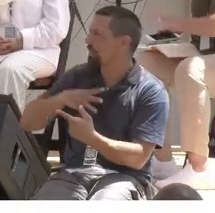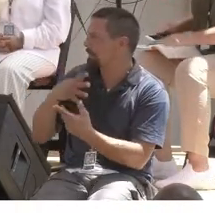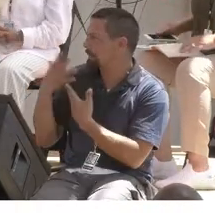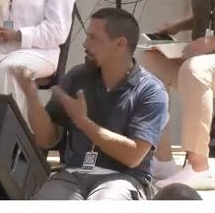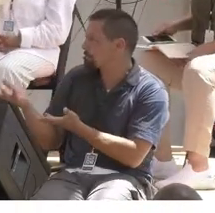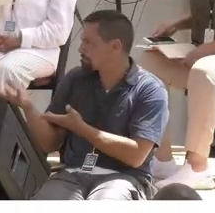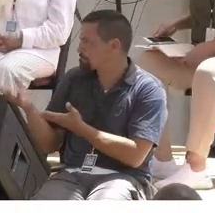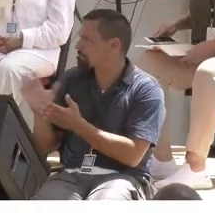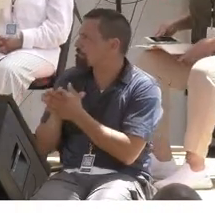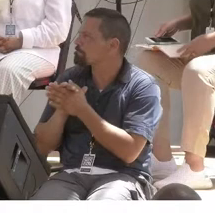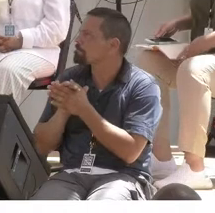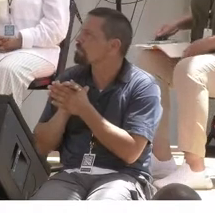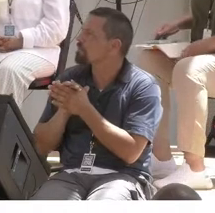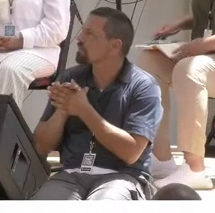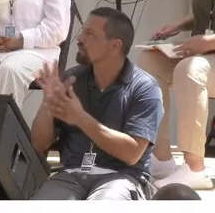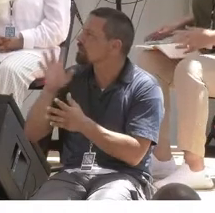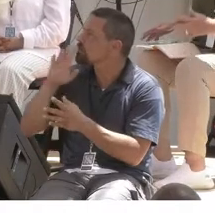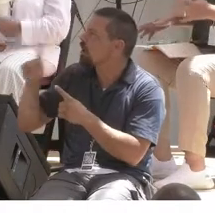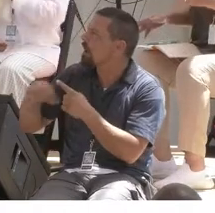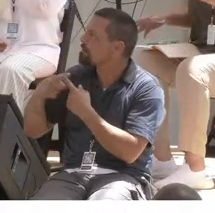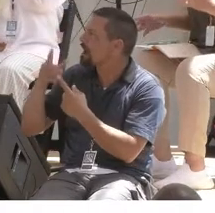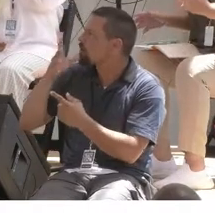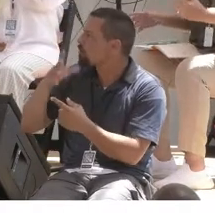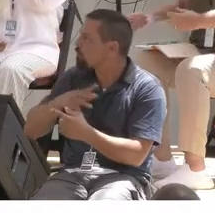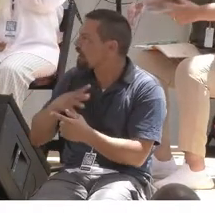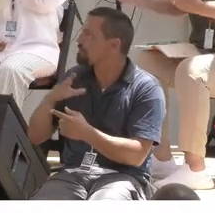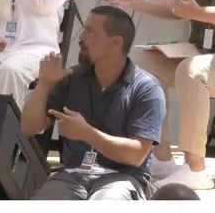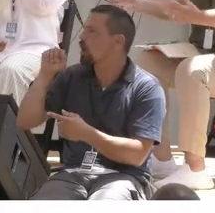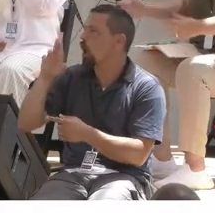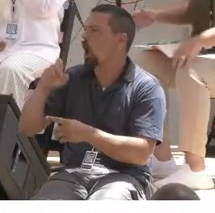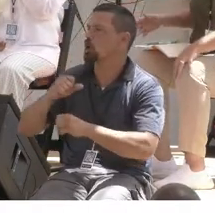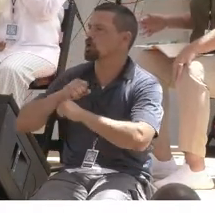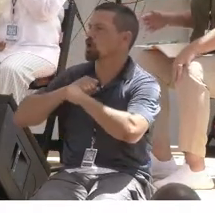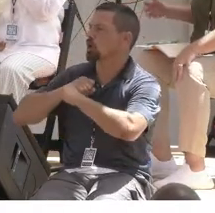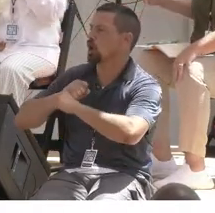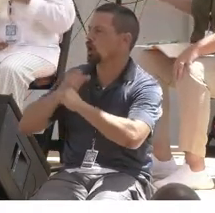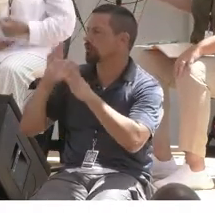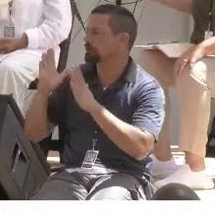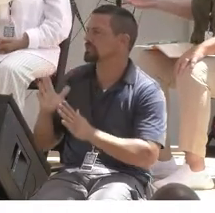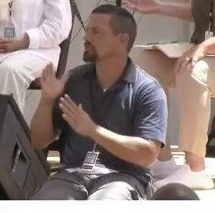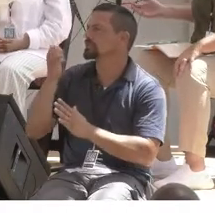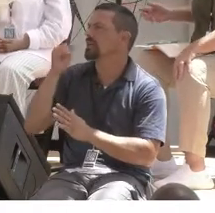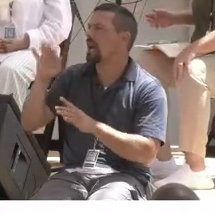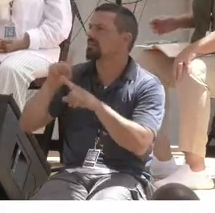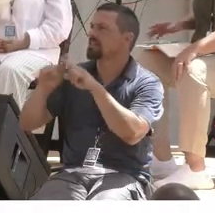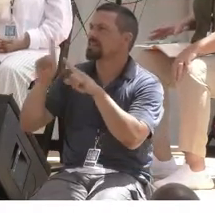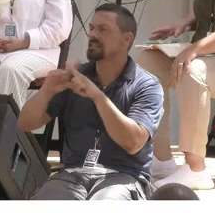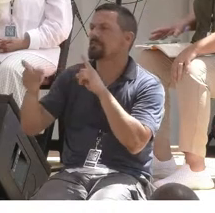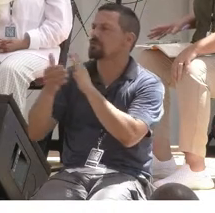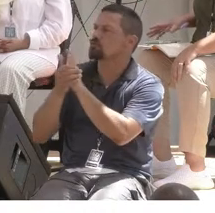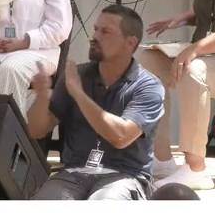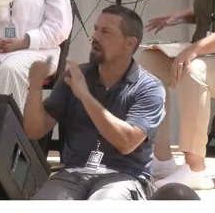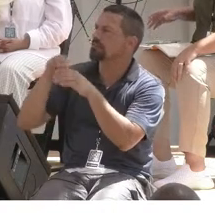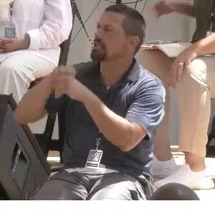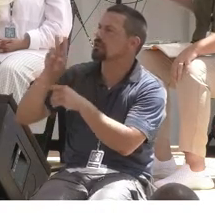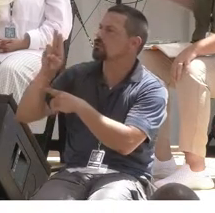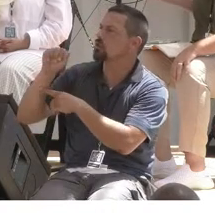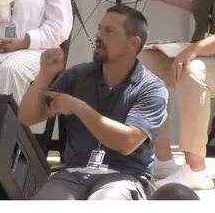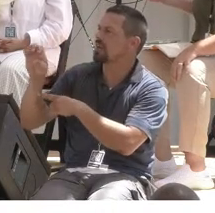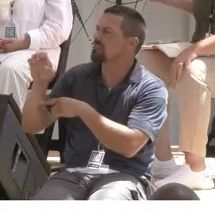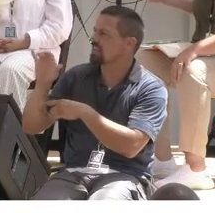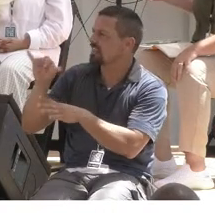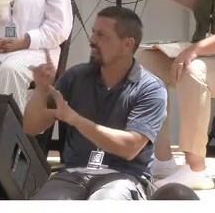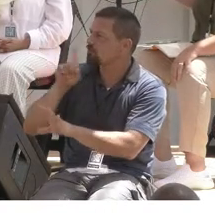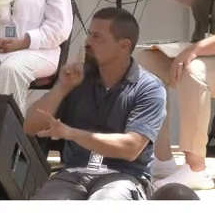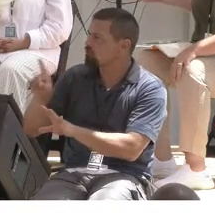Fashion. We're talking a lot about women, how women are the guardians of many crafts in the UAE. Is that